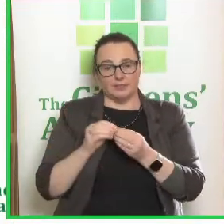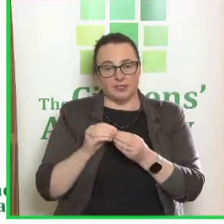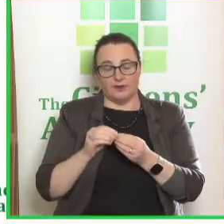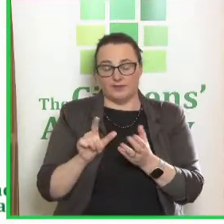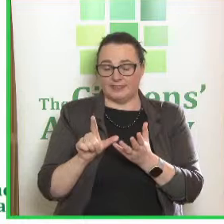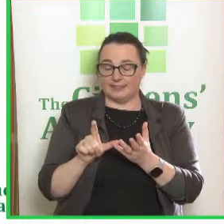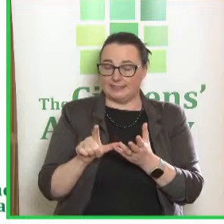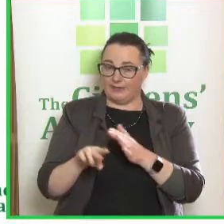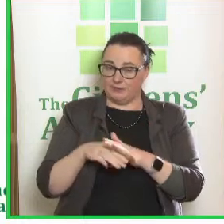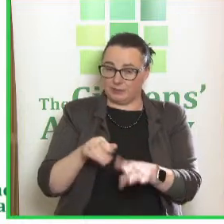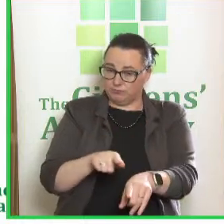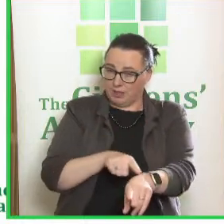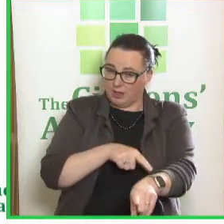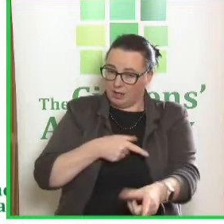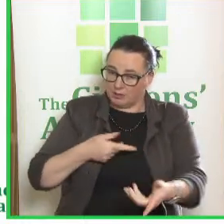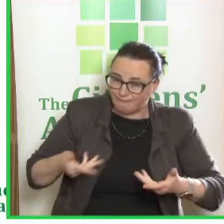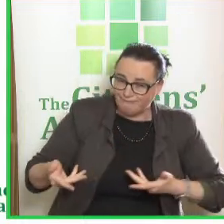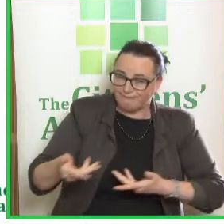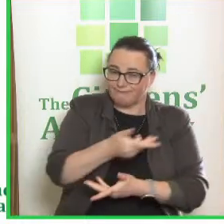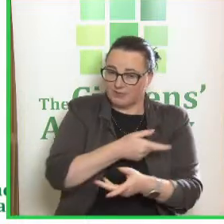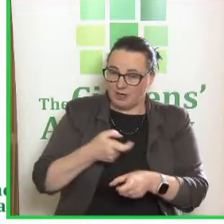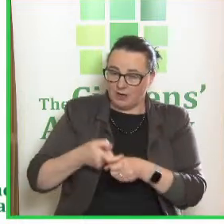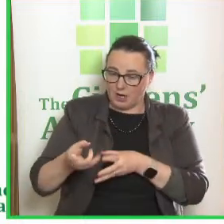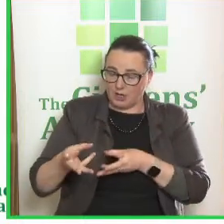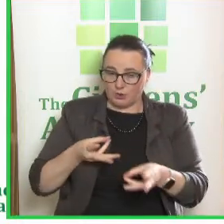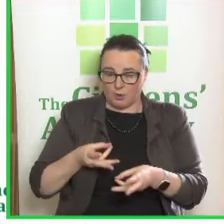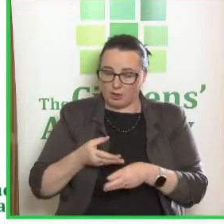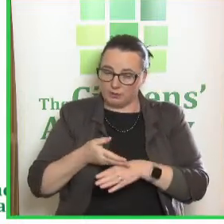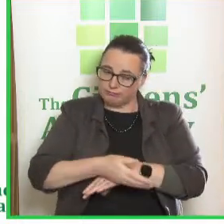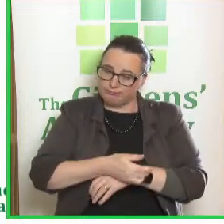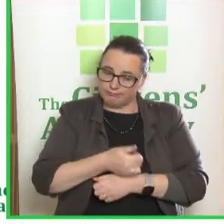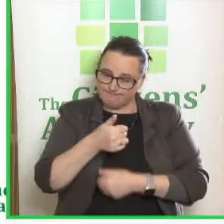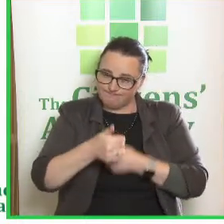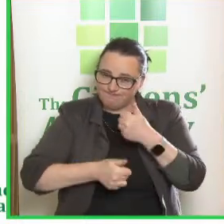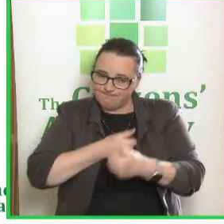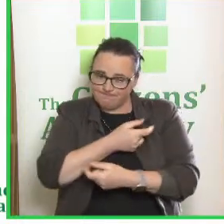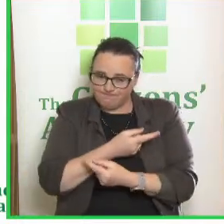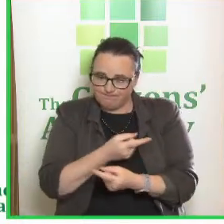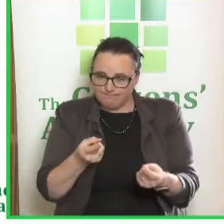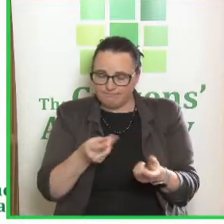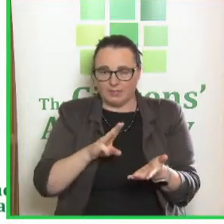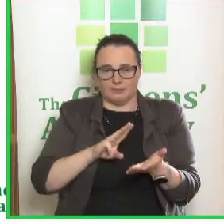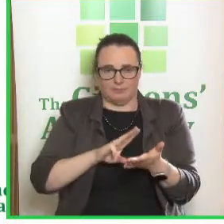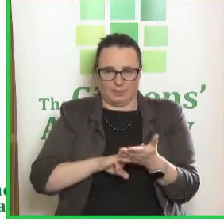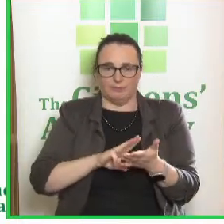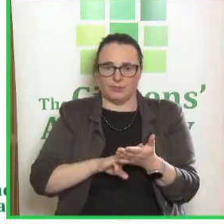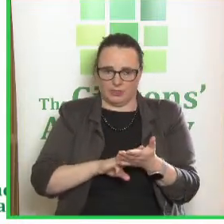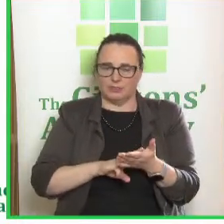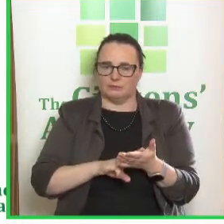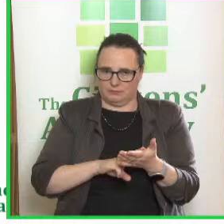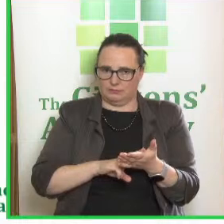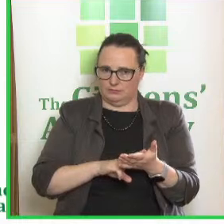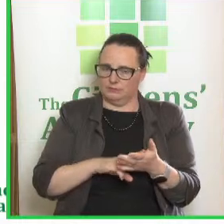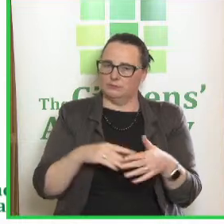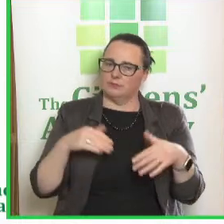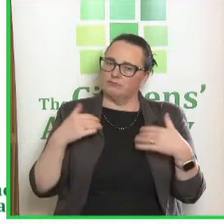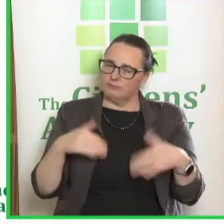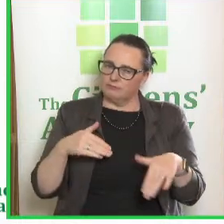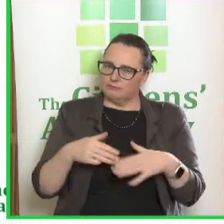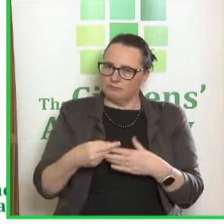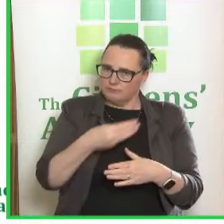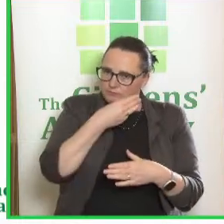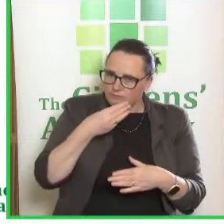7 months of hard work by the members of the Citizens' Assembly, and I want to pay tribute to the members of the Citizens' Assembly for their